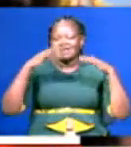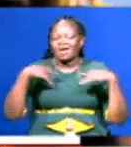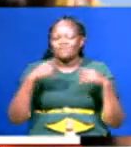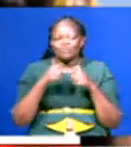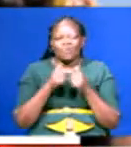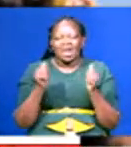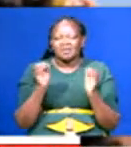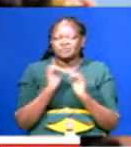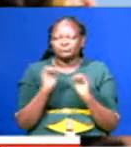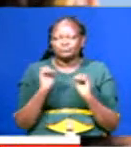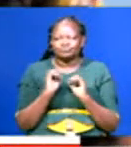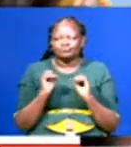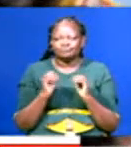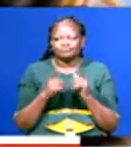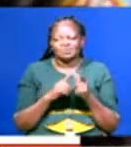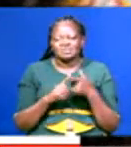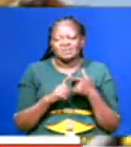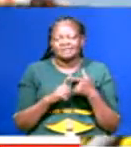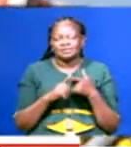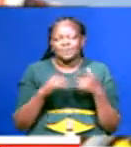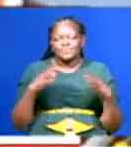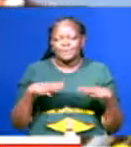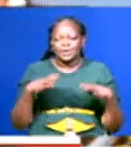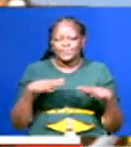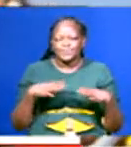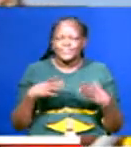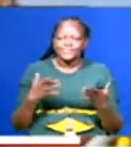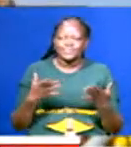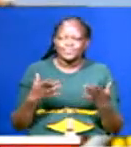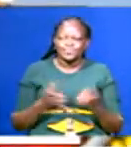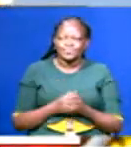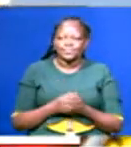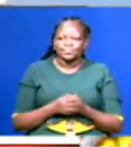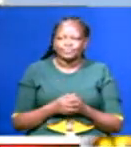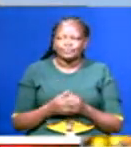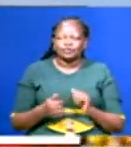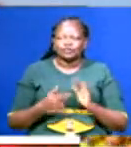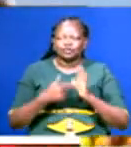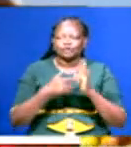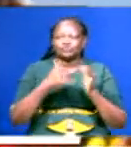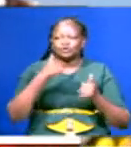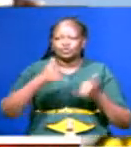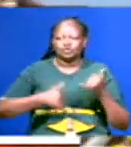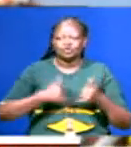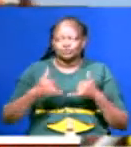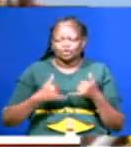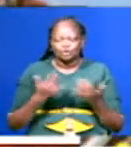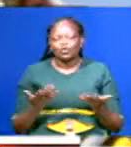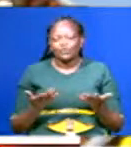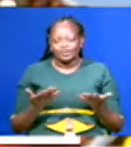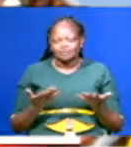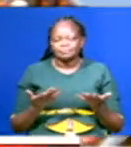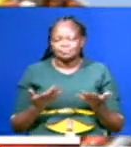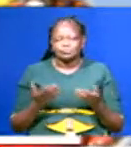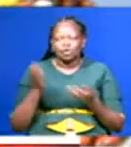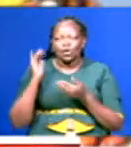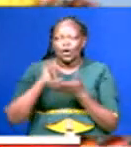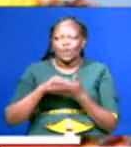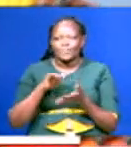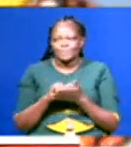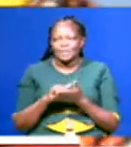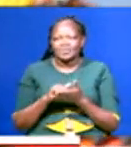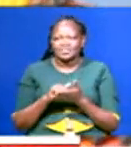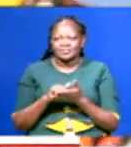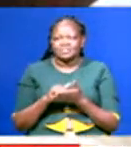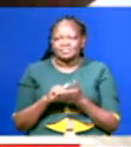Despite these odds, the locals still exude resilience like that of daffodils, hoping to bloom soon